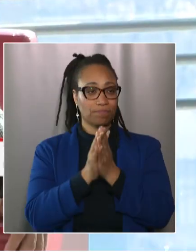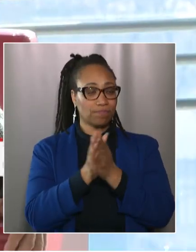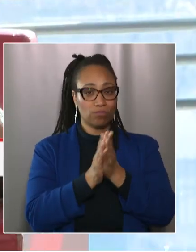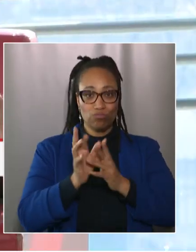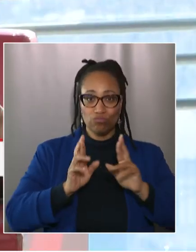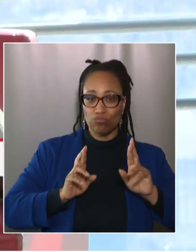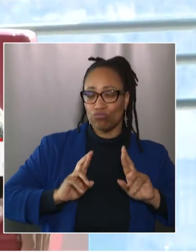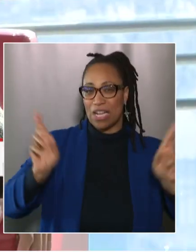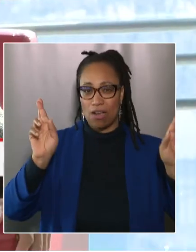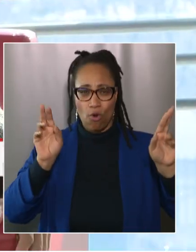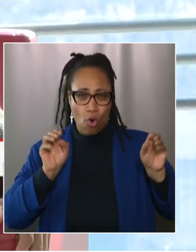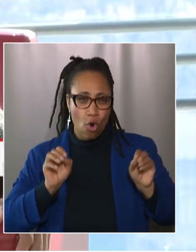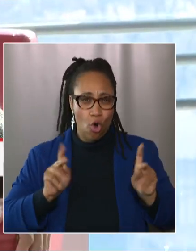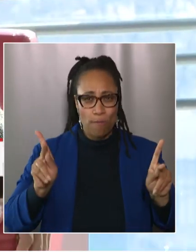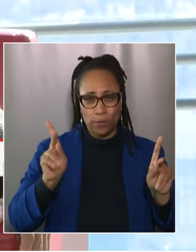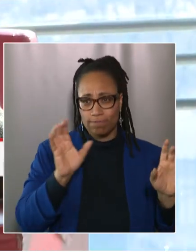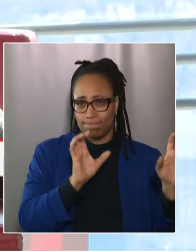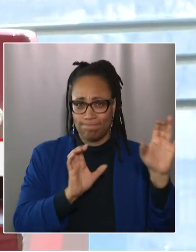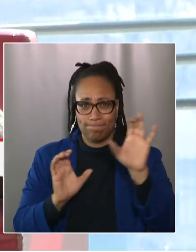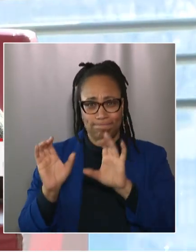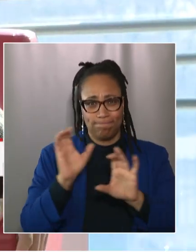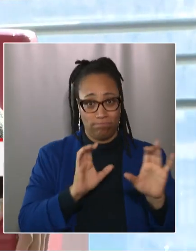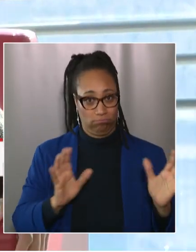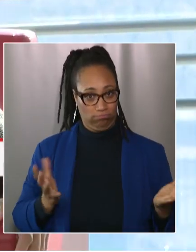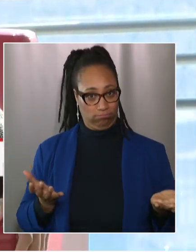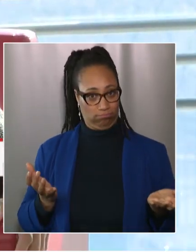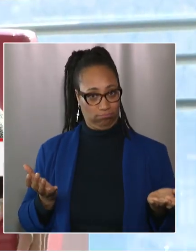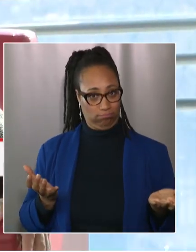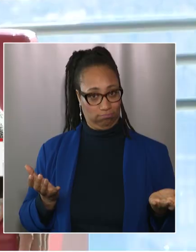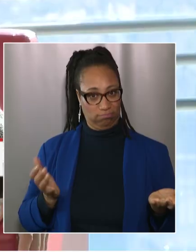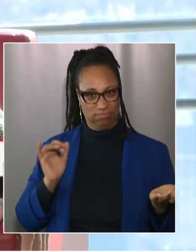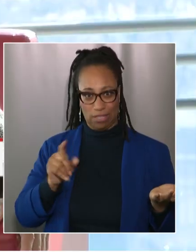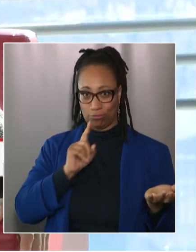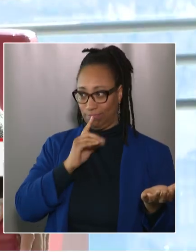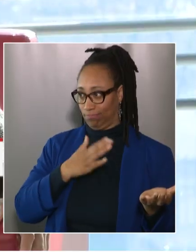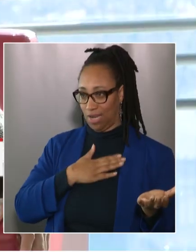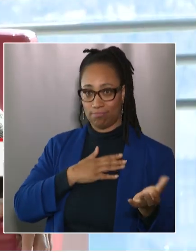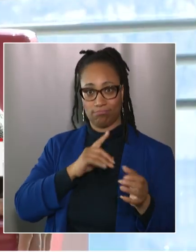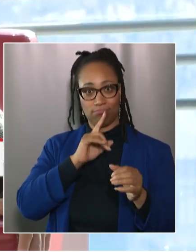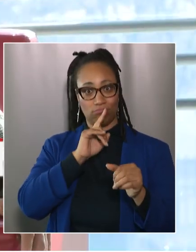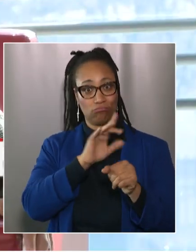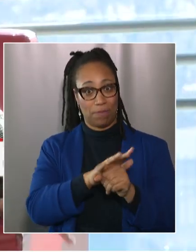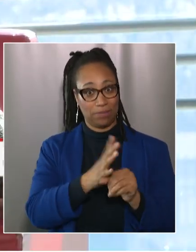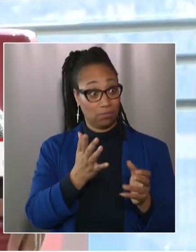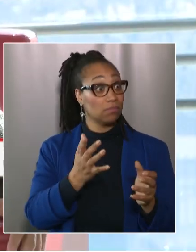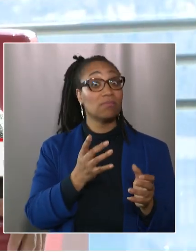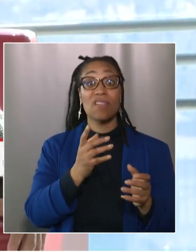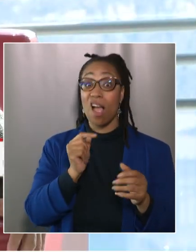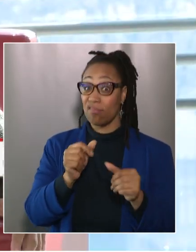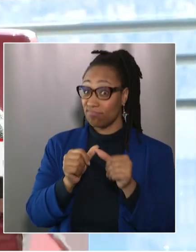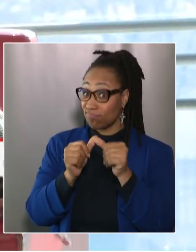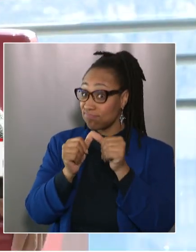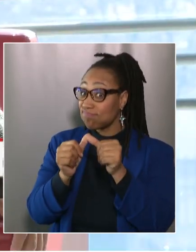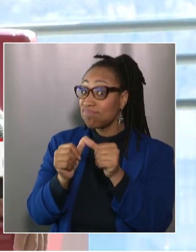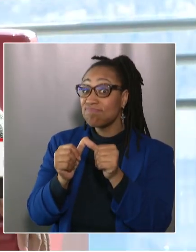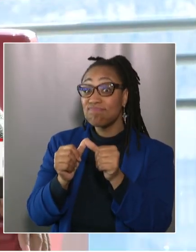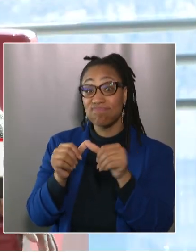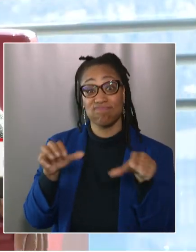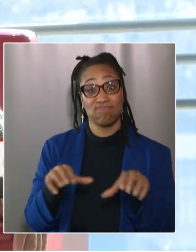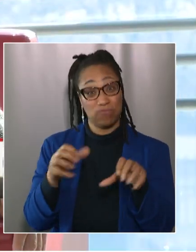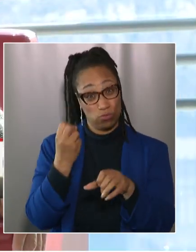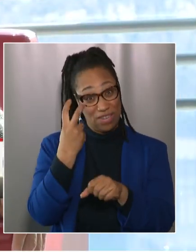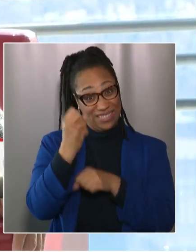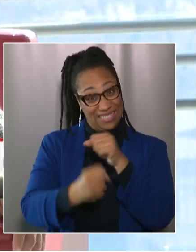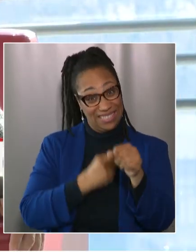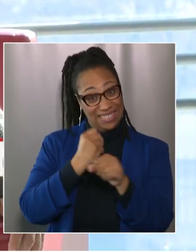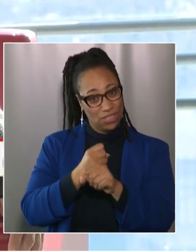So that was one promise that I've made, and I've been able to maintain that throughout 12 years, and I feel really grateful to